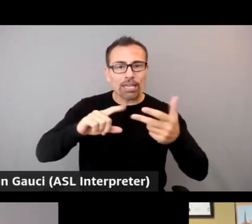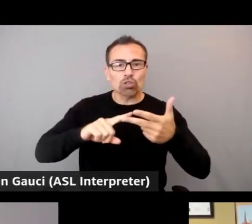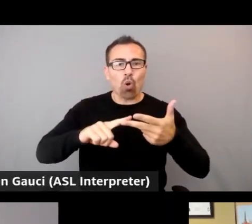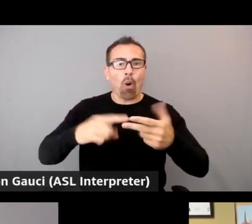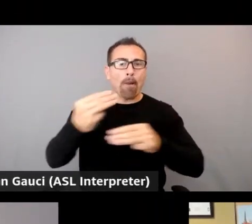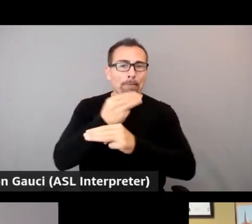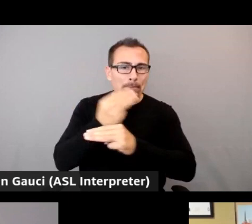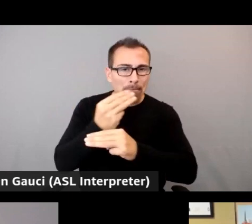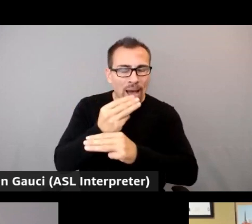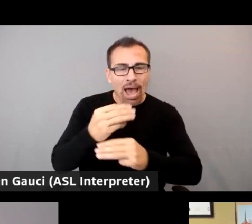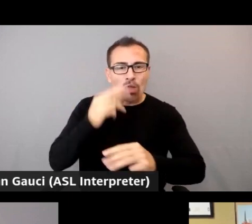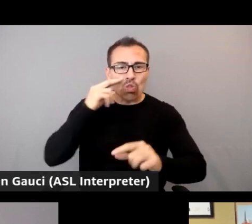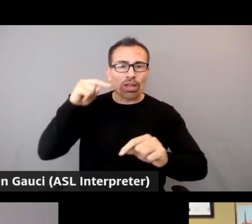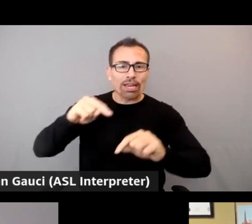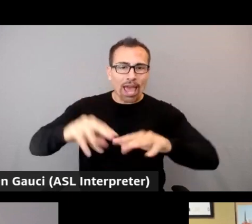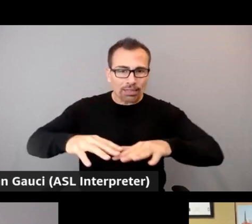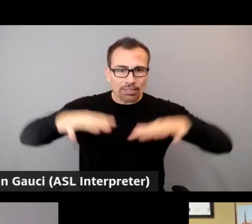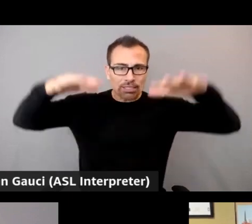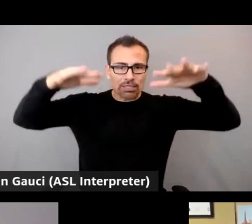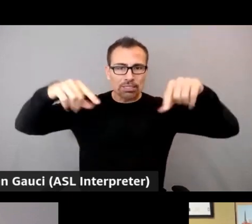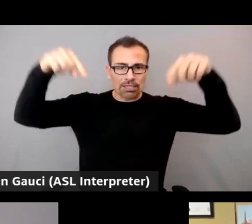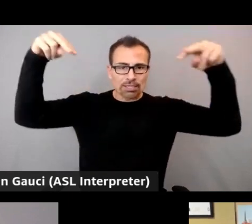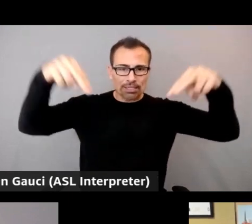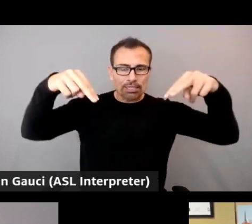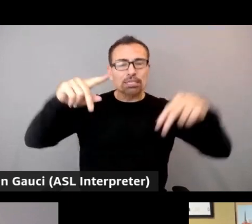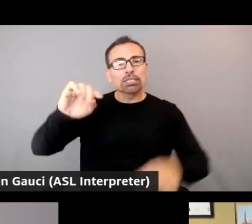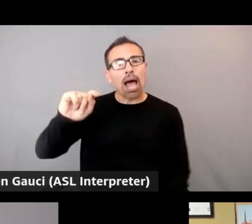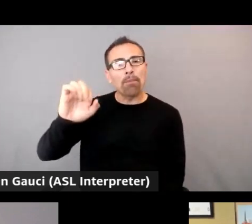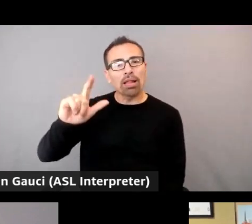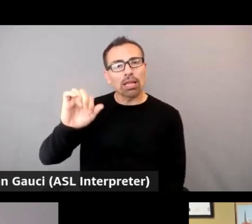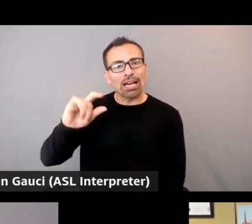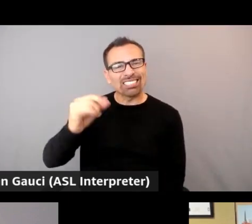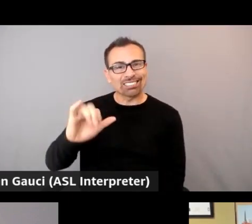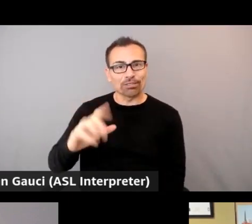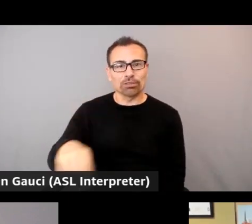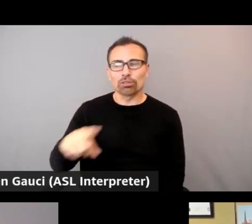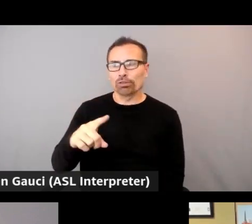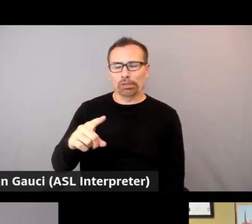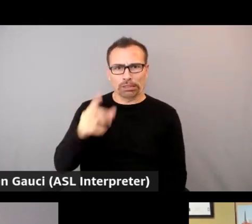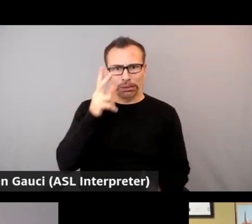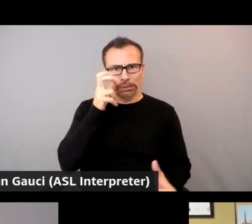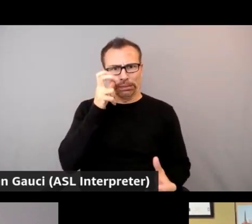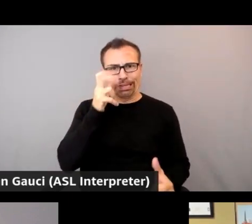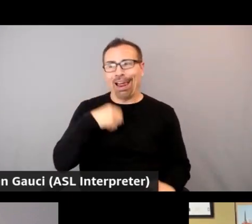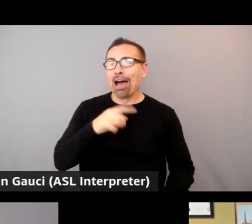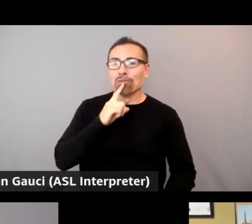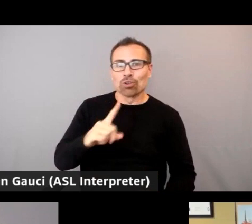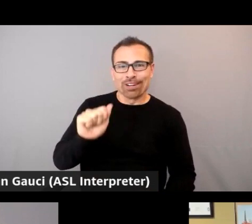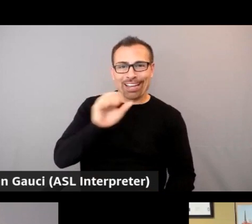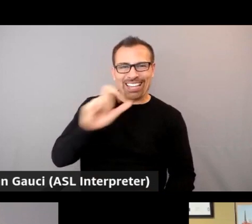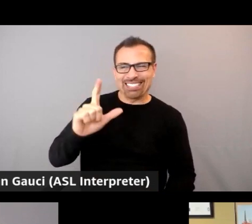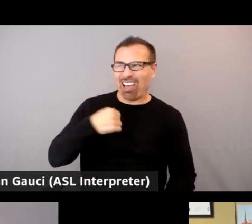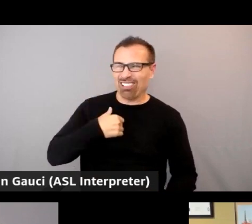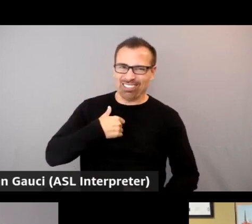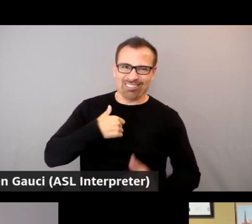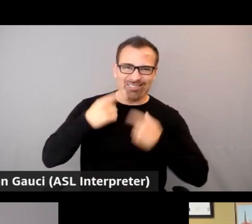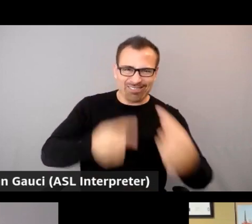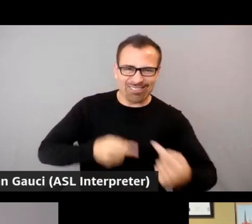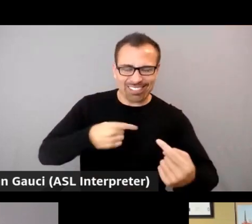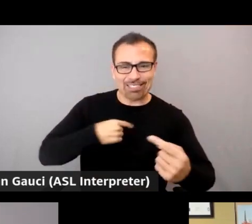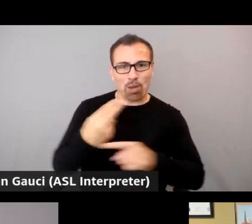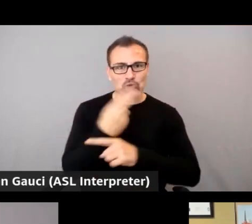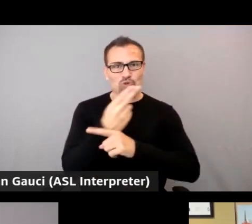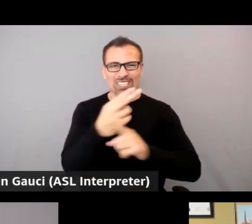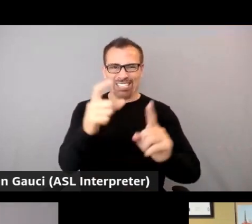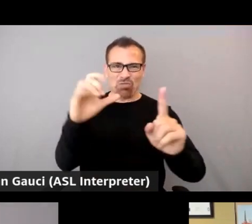standpoint. And I'm sure I'm giving everybody a little bit of a hard time with the ASL finger spelling here. So sorry, I'm using a bunch of kind of crazy words